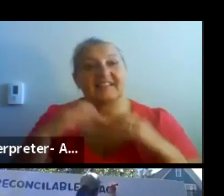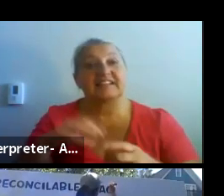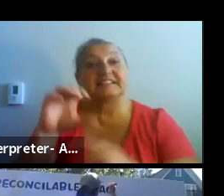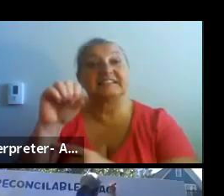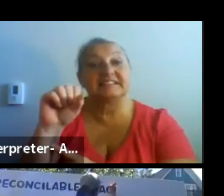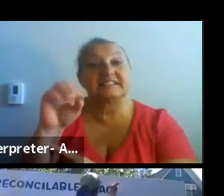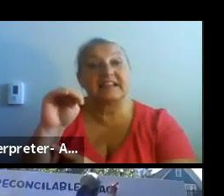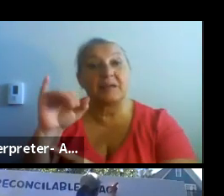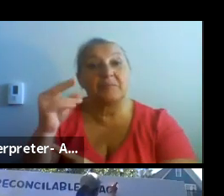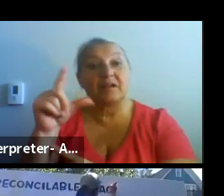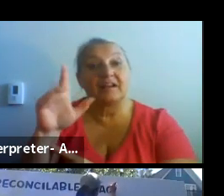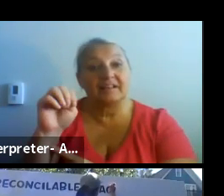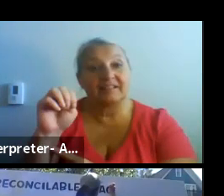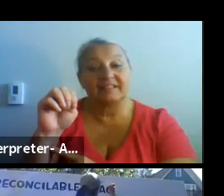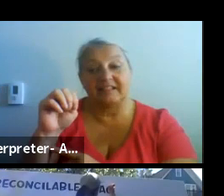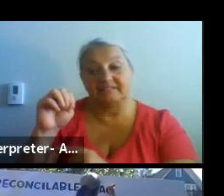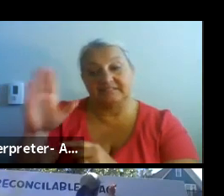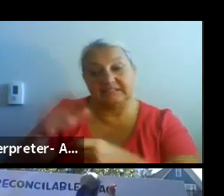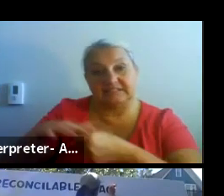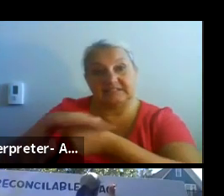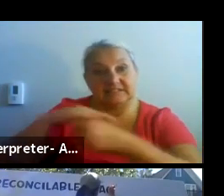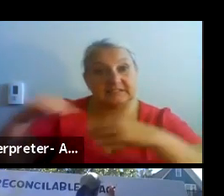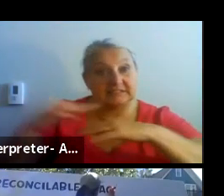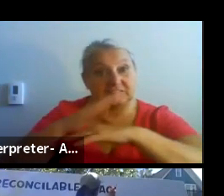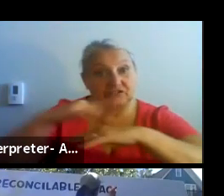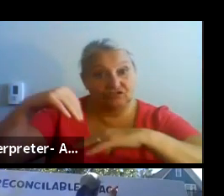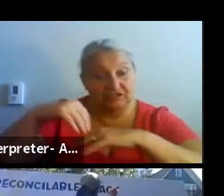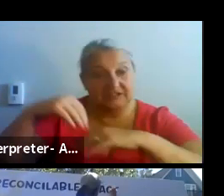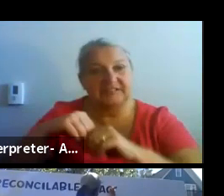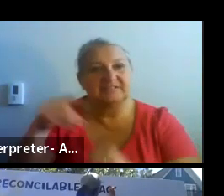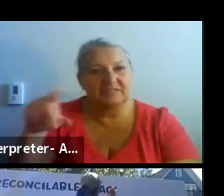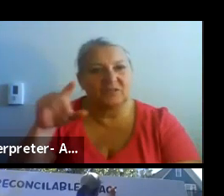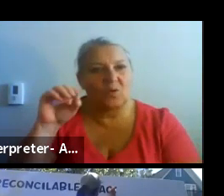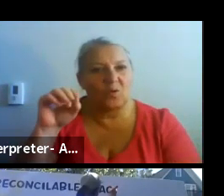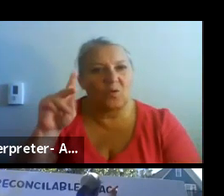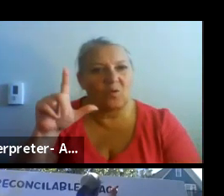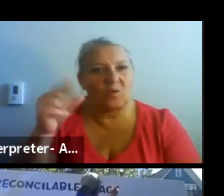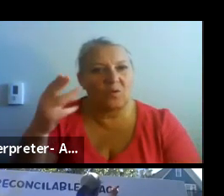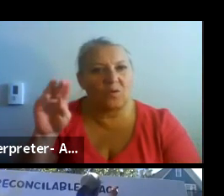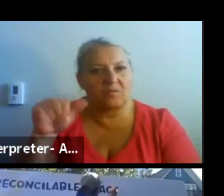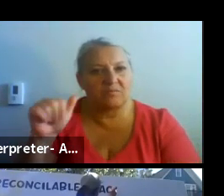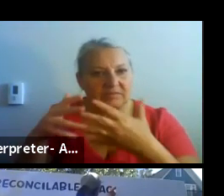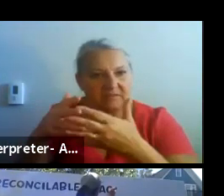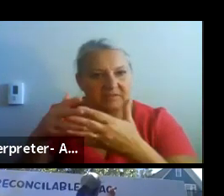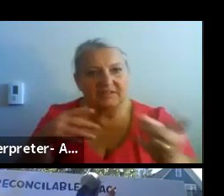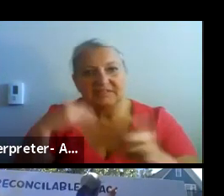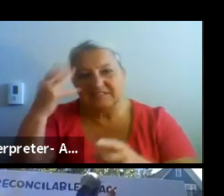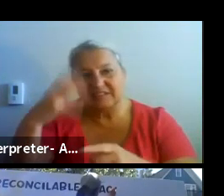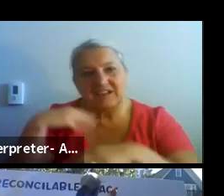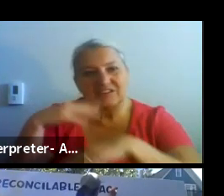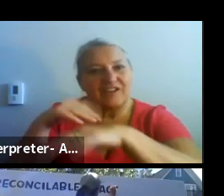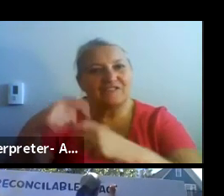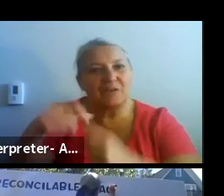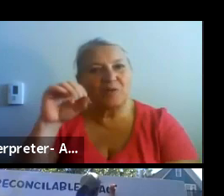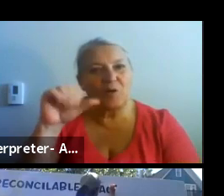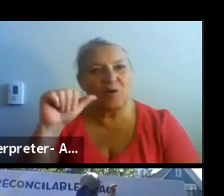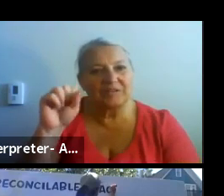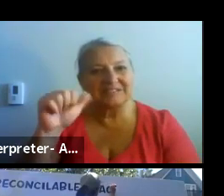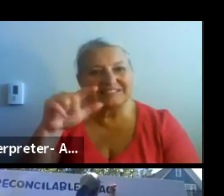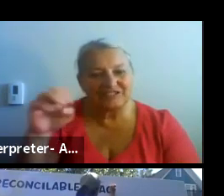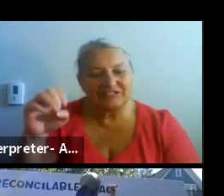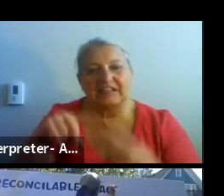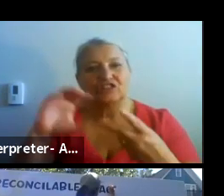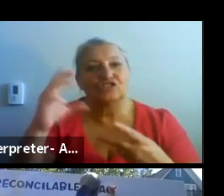of Oklahoma, as well as of Muscogee descent. I am calling in from Osage, Muscogee, and Cherokee